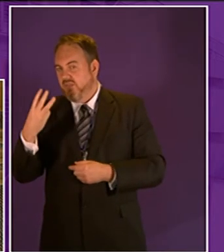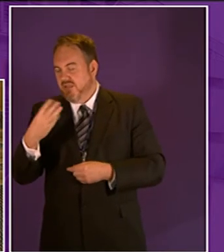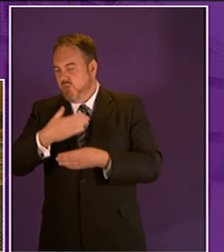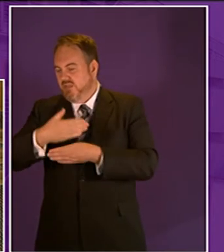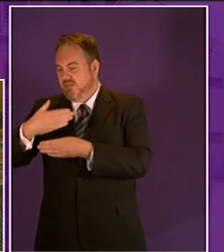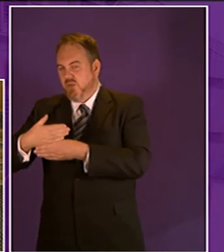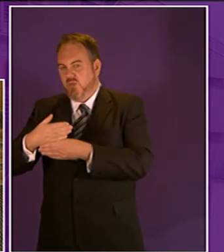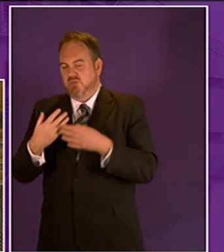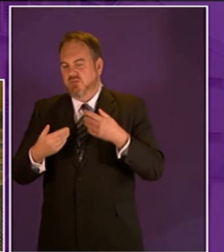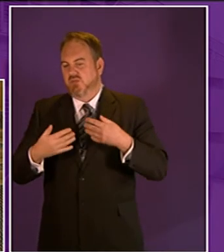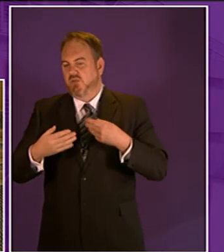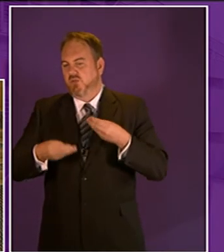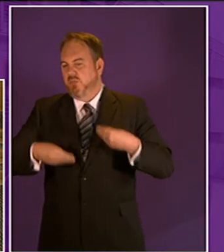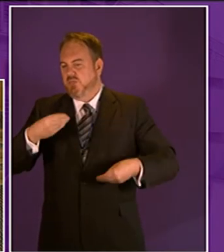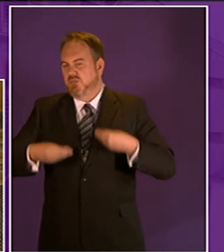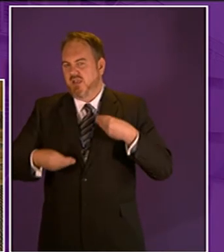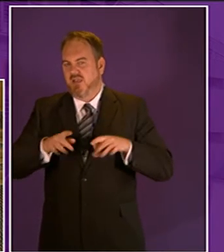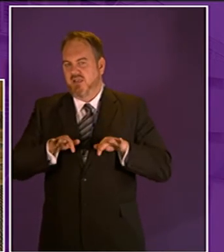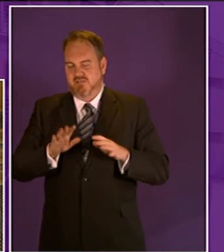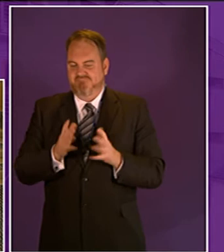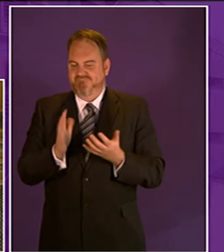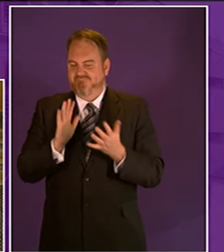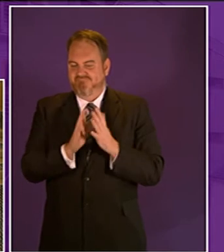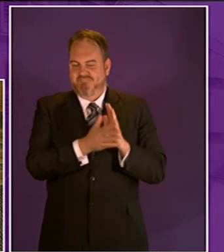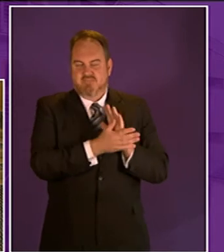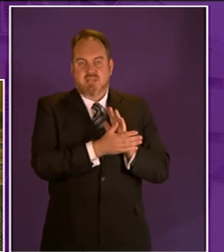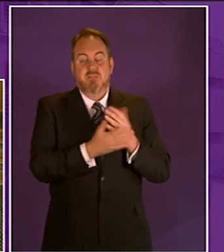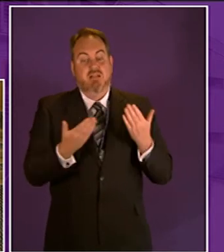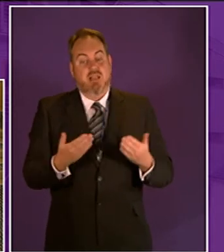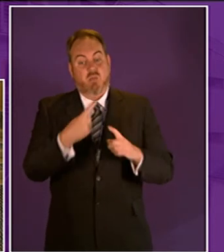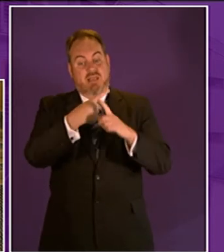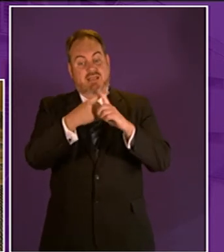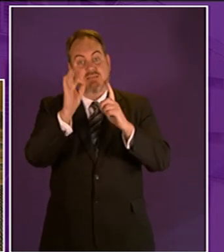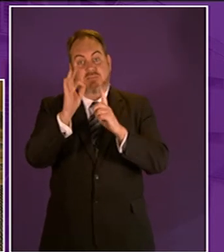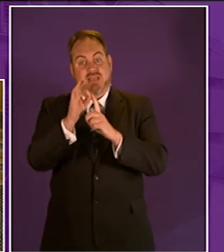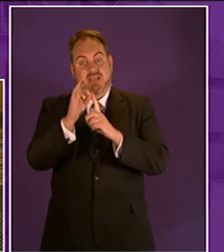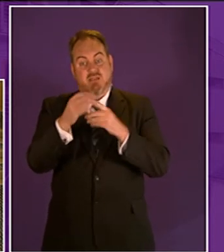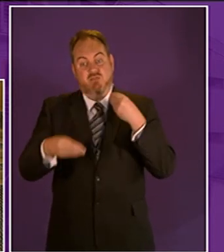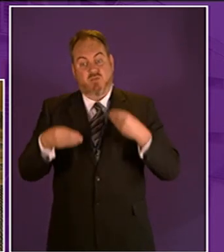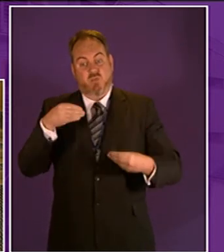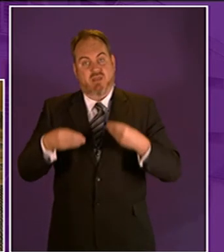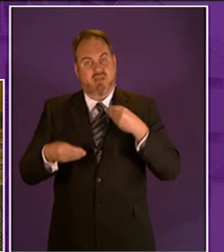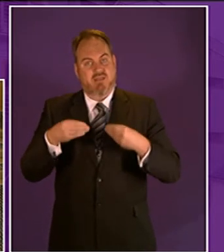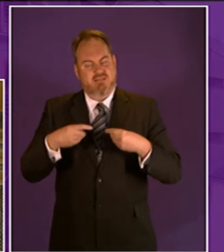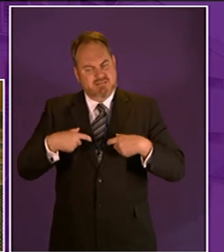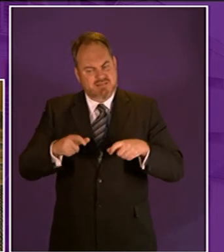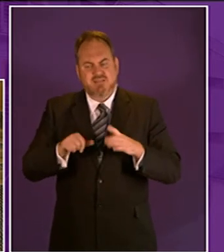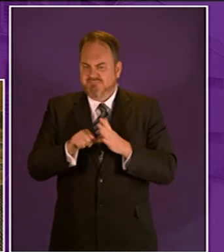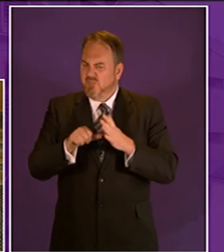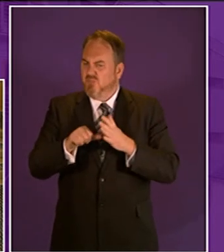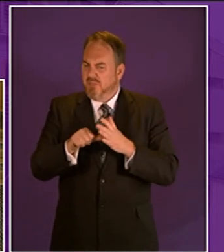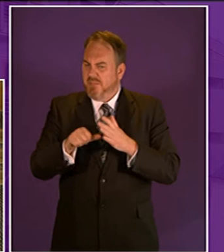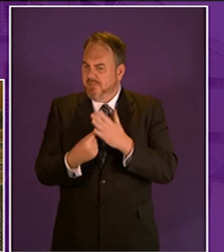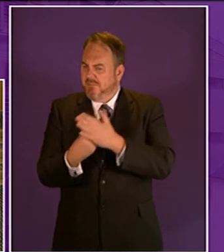of Windows XP devices were affected. I know Windows XP has been an issue that has been raised